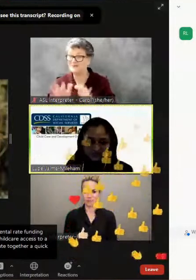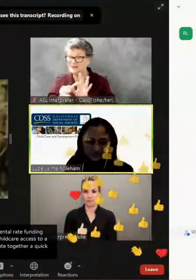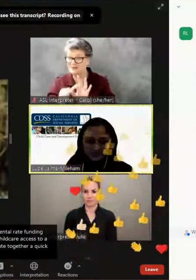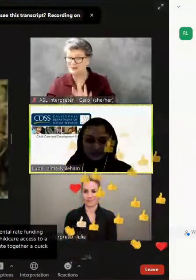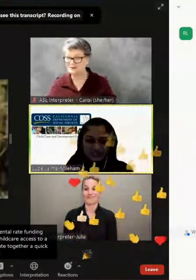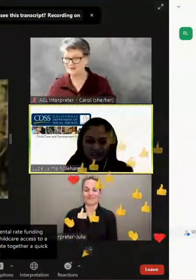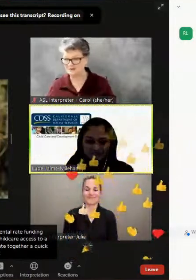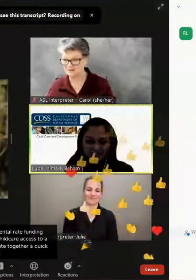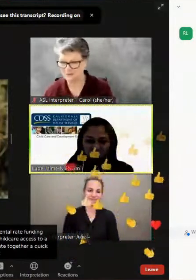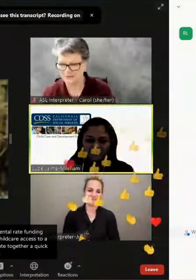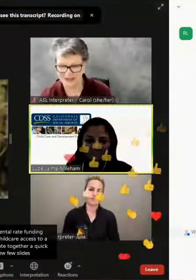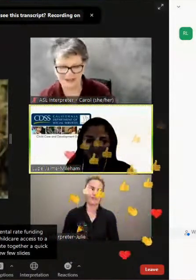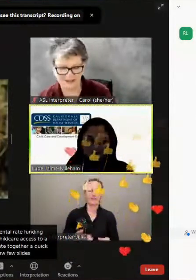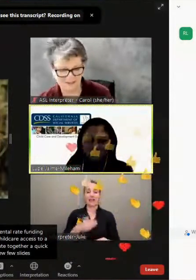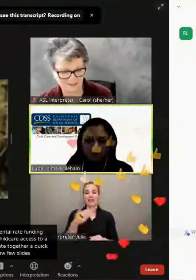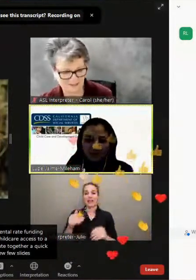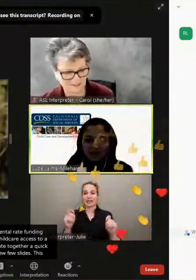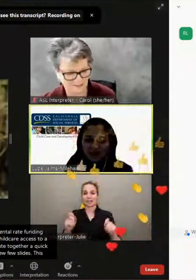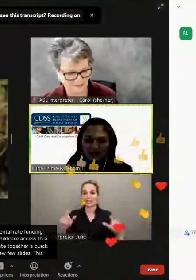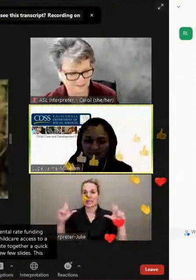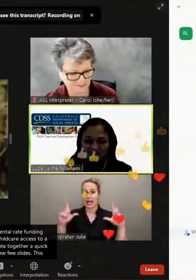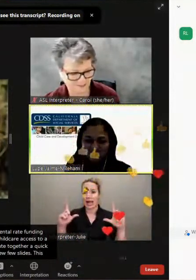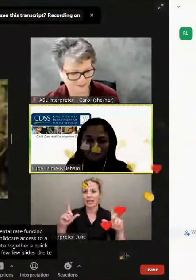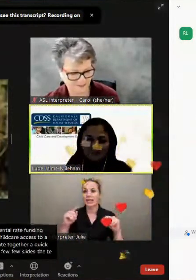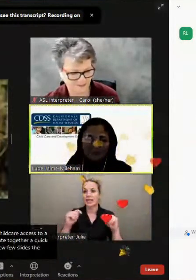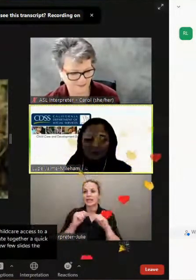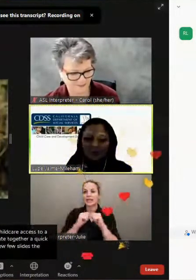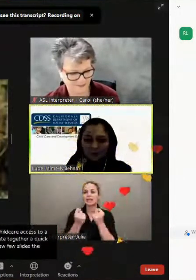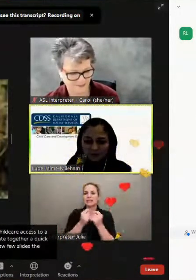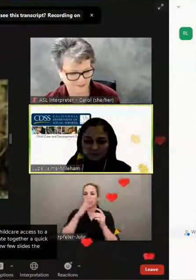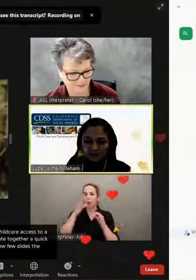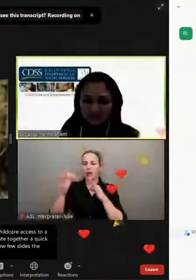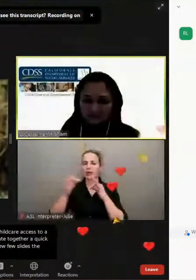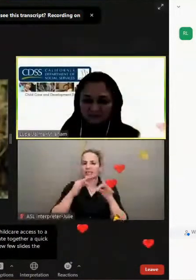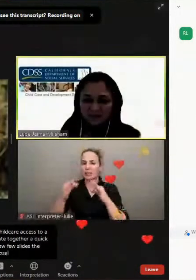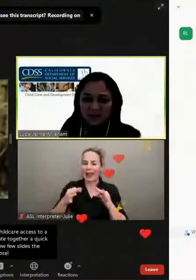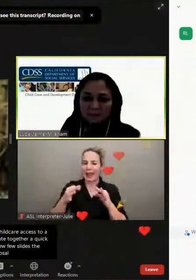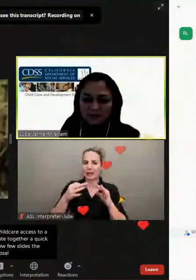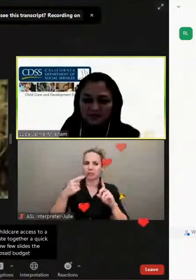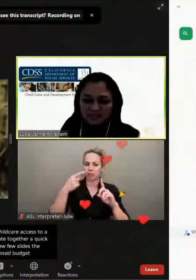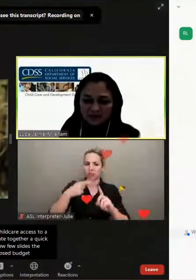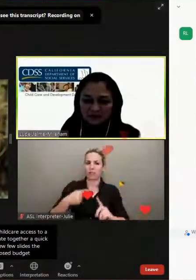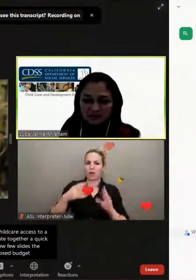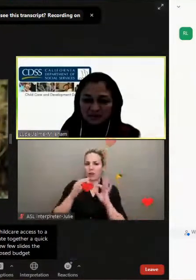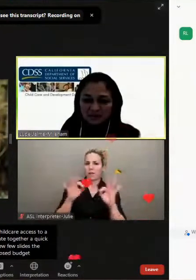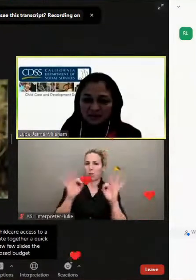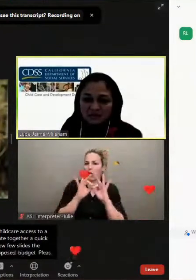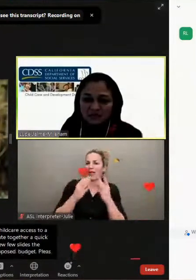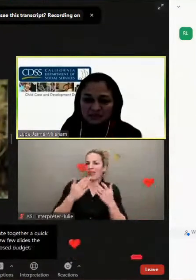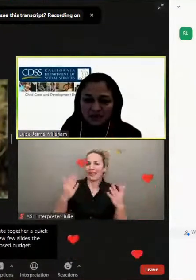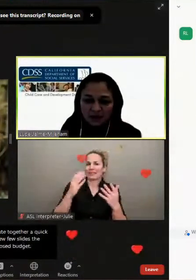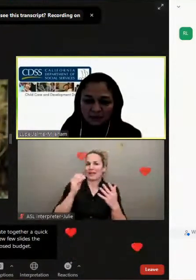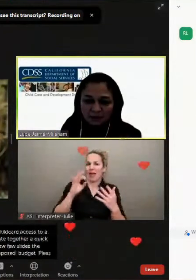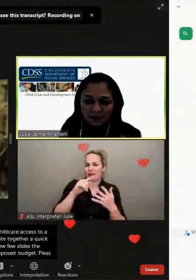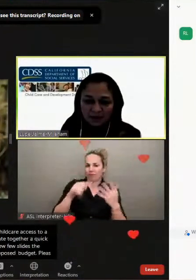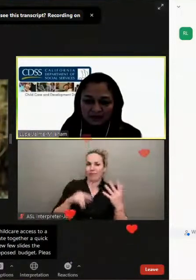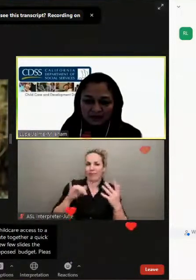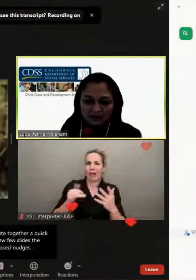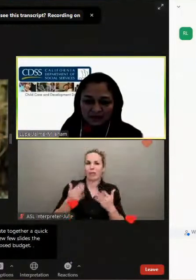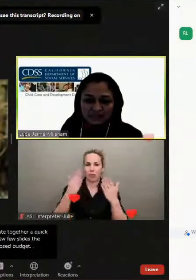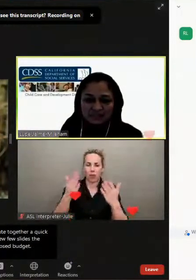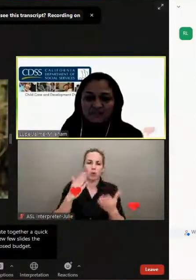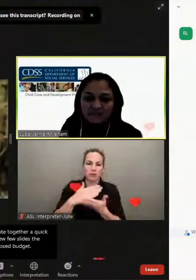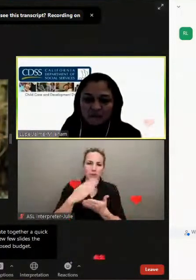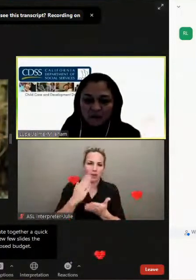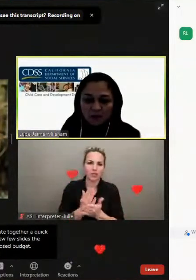next few slides, the team will provide highlights of the proposed budget. Please note, we do not plan